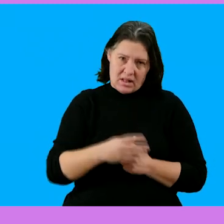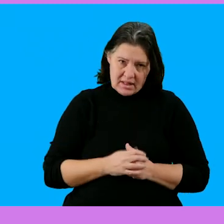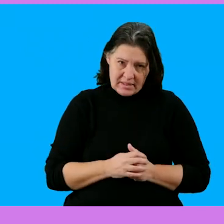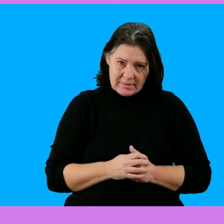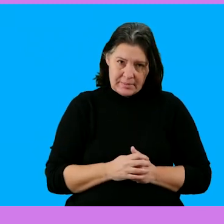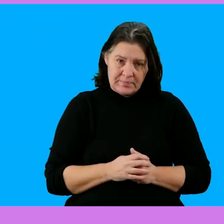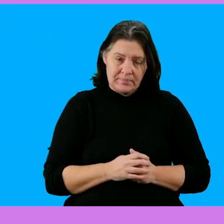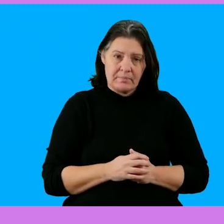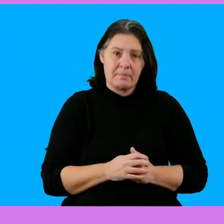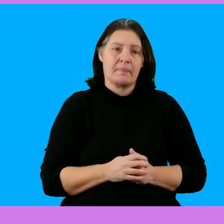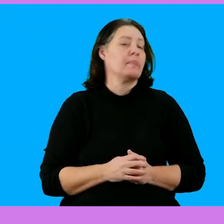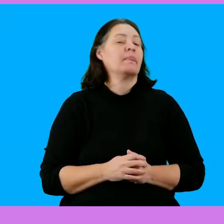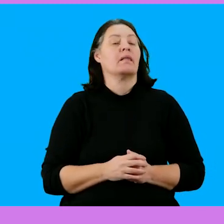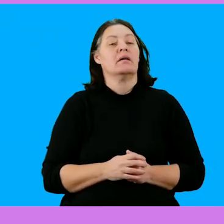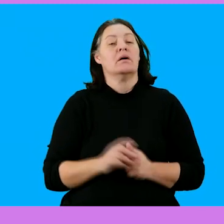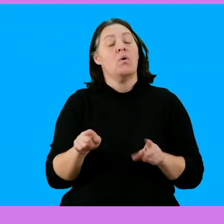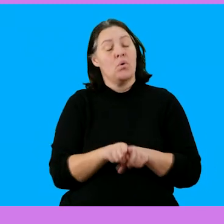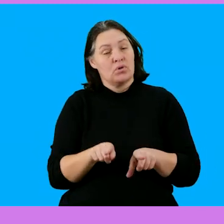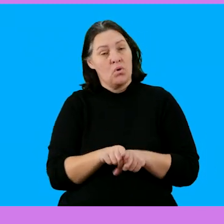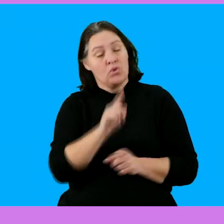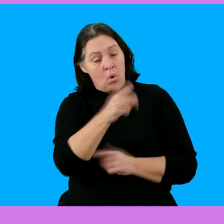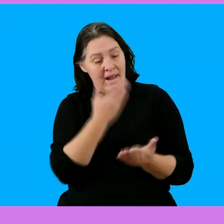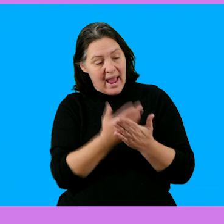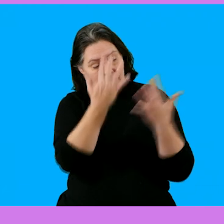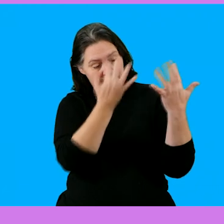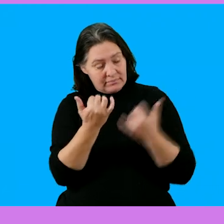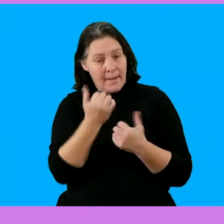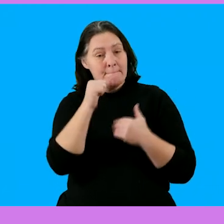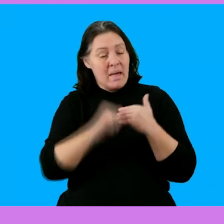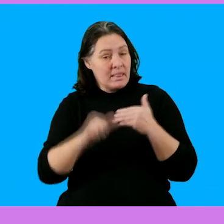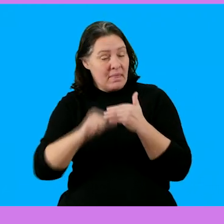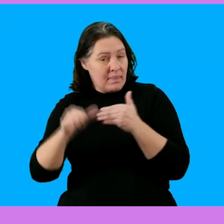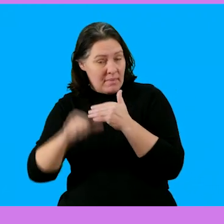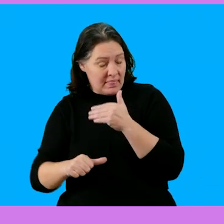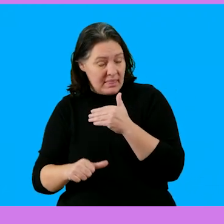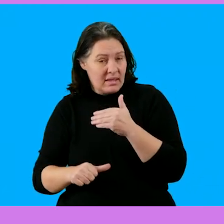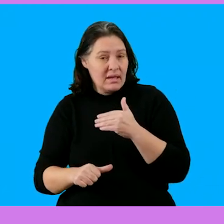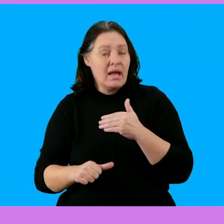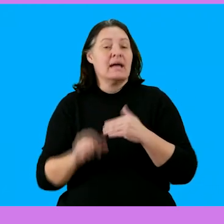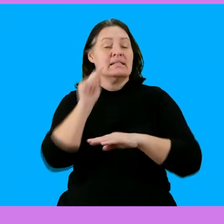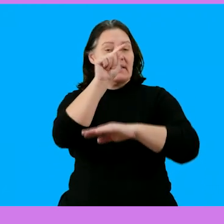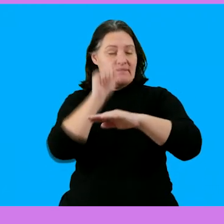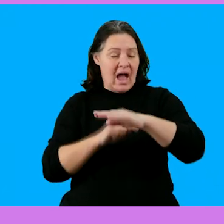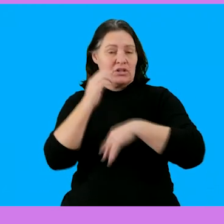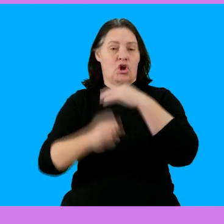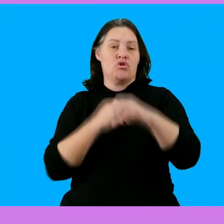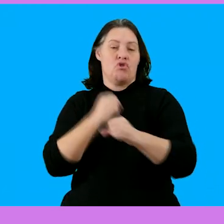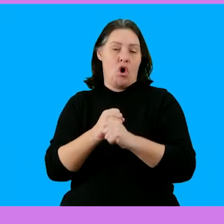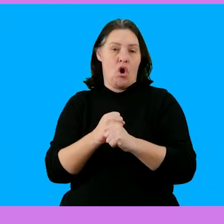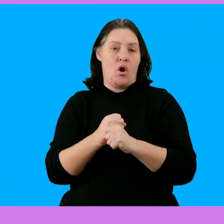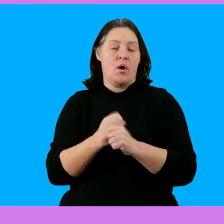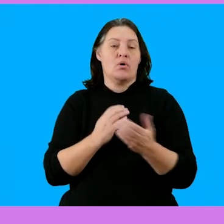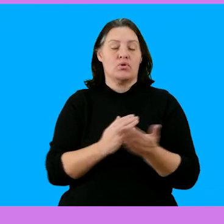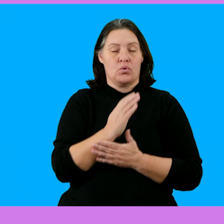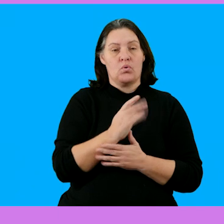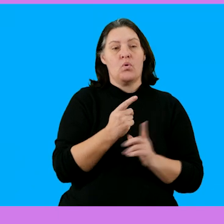you, right? It will be provided. Also, in order to calculate your monthly tax, we divide our annual tax by